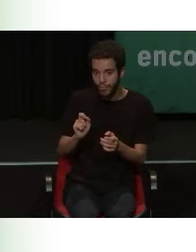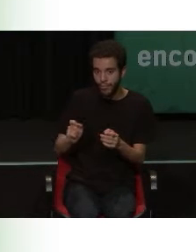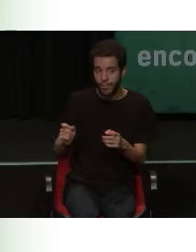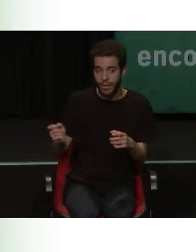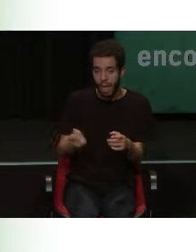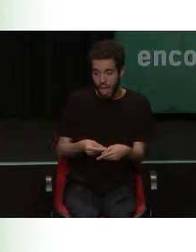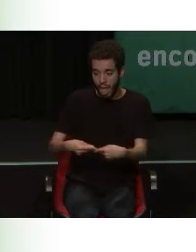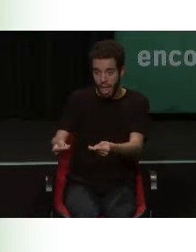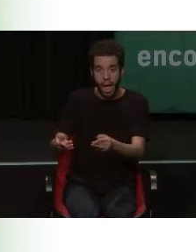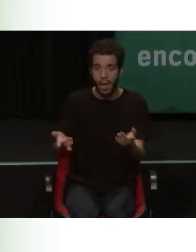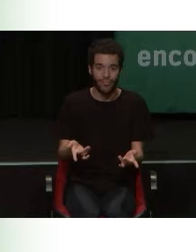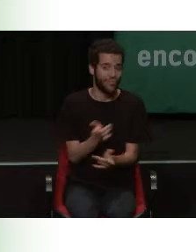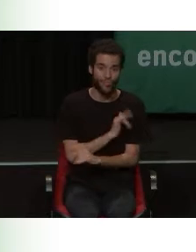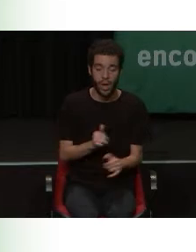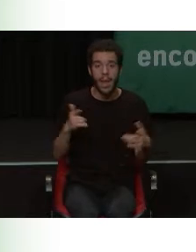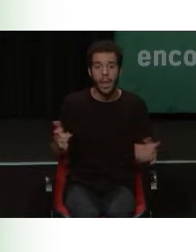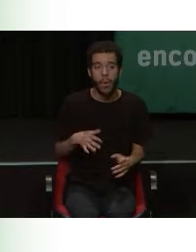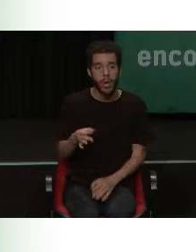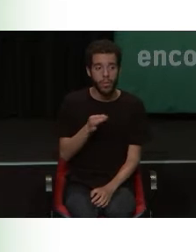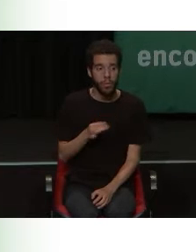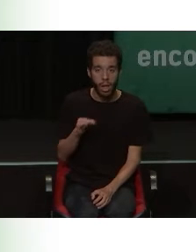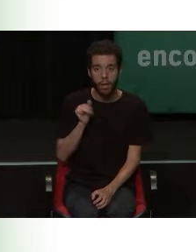use. So in these molecules,